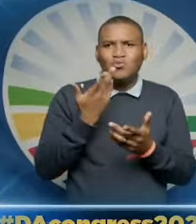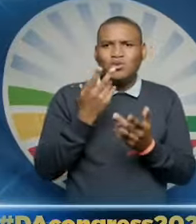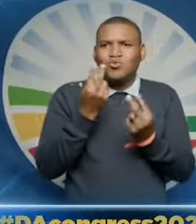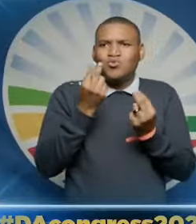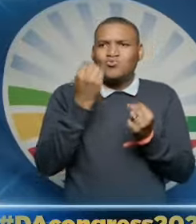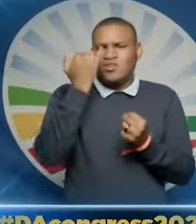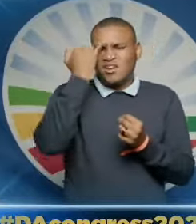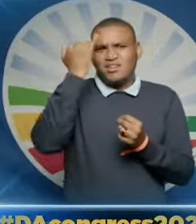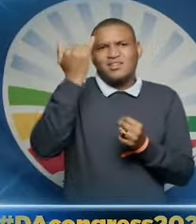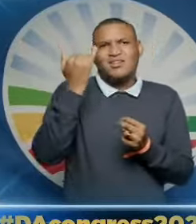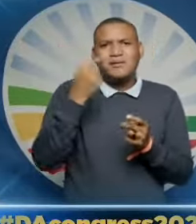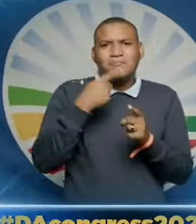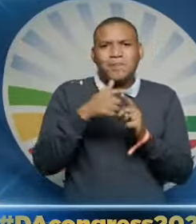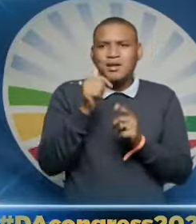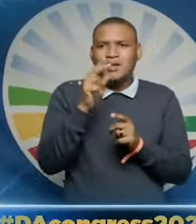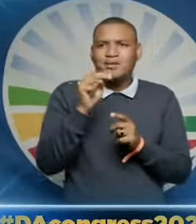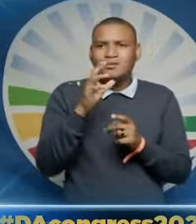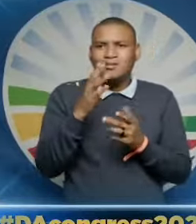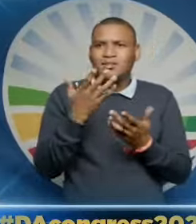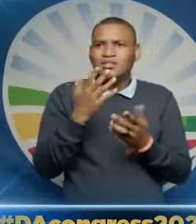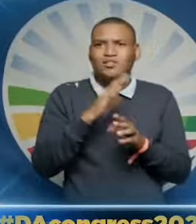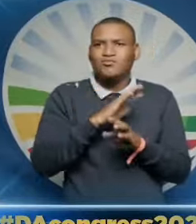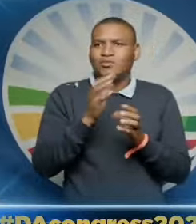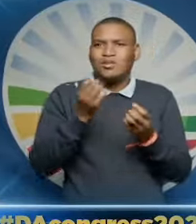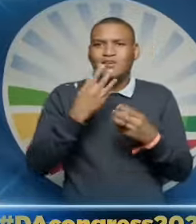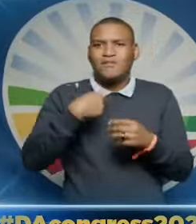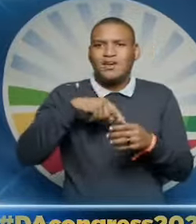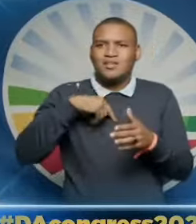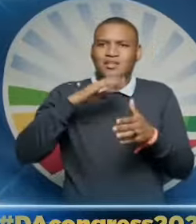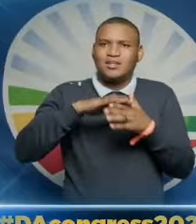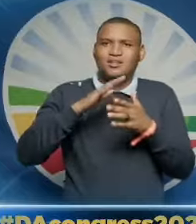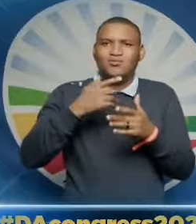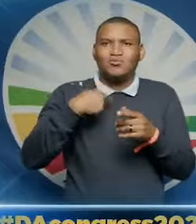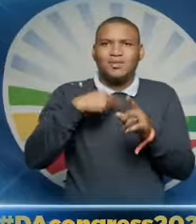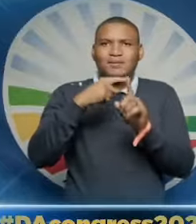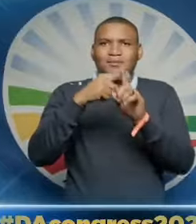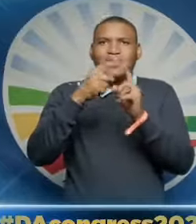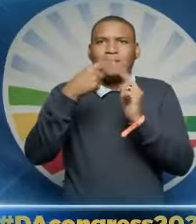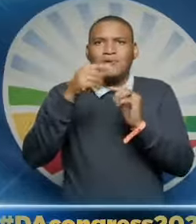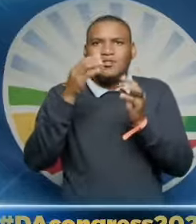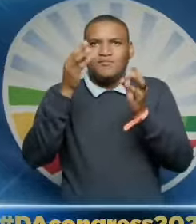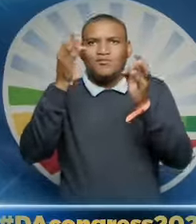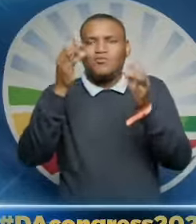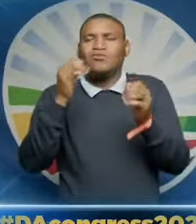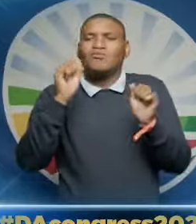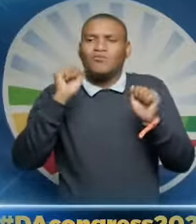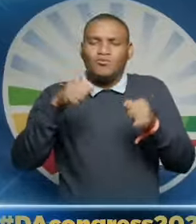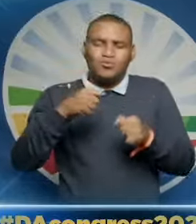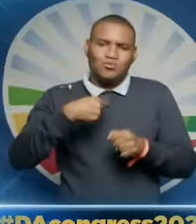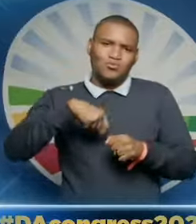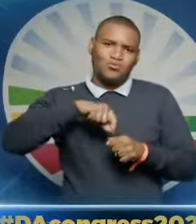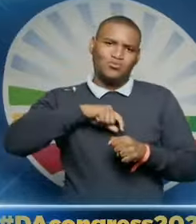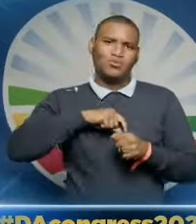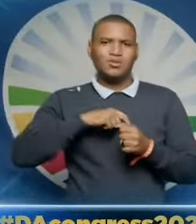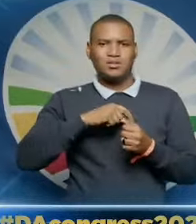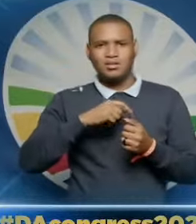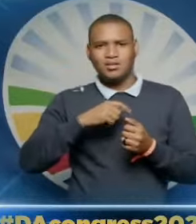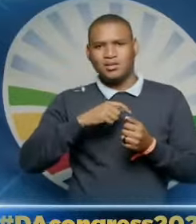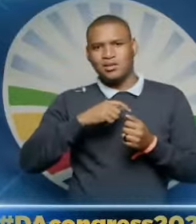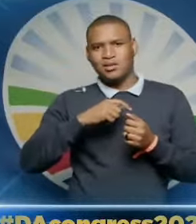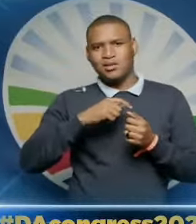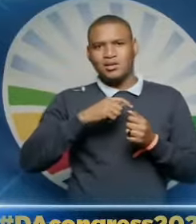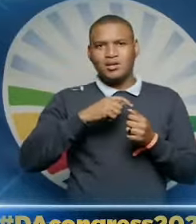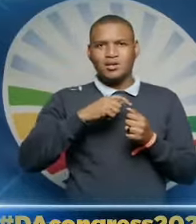new idea. And the ANC didn't really give us any reason to be optimistic about the future. And so, of course, as people engaged in